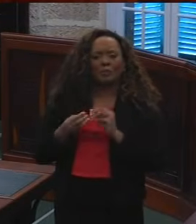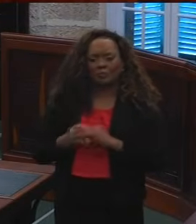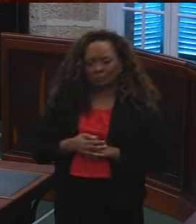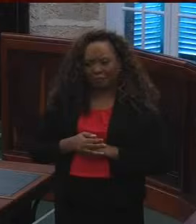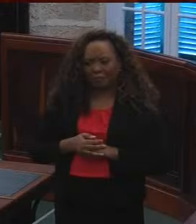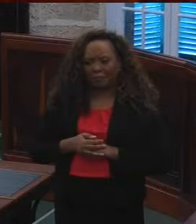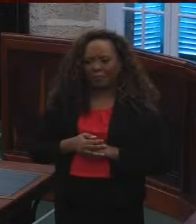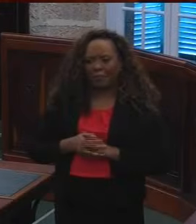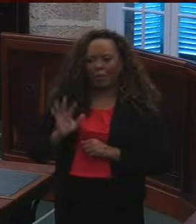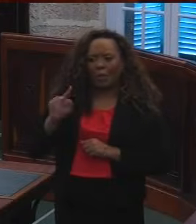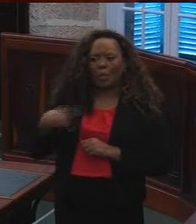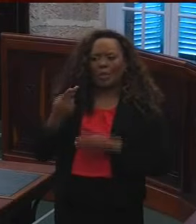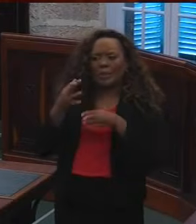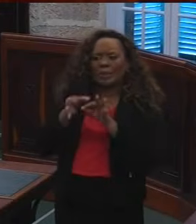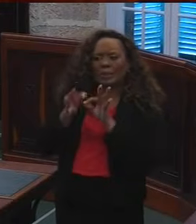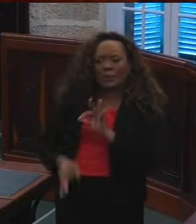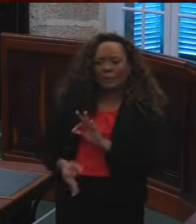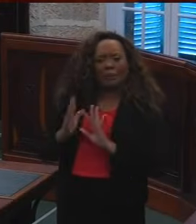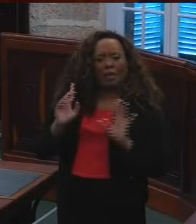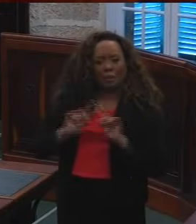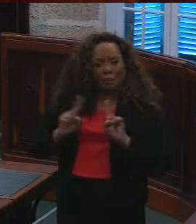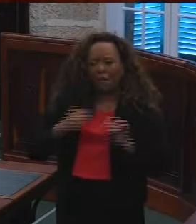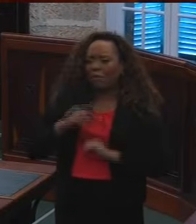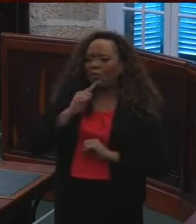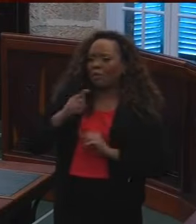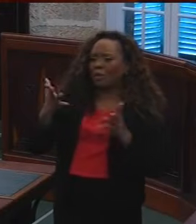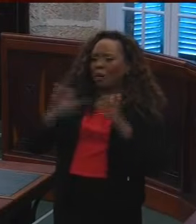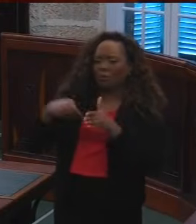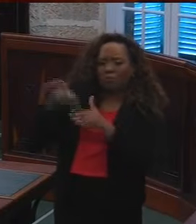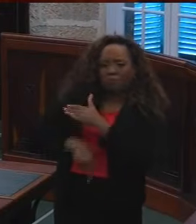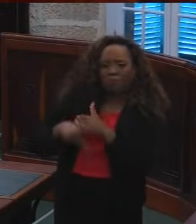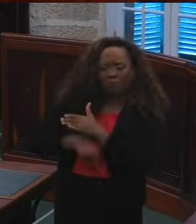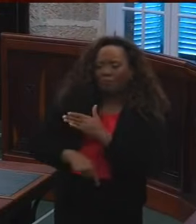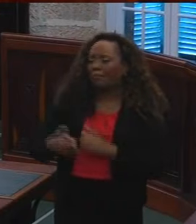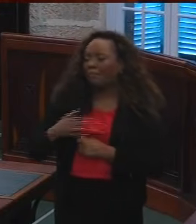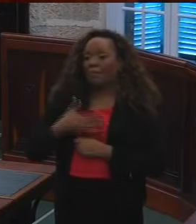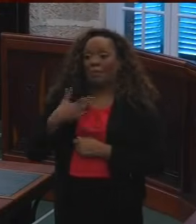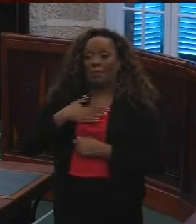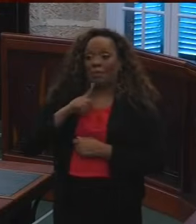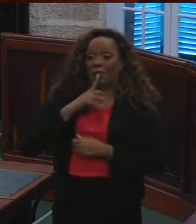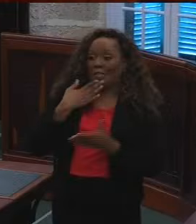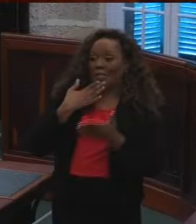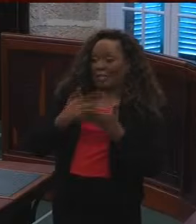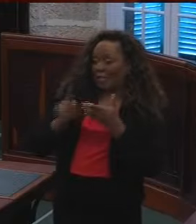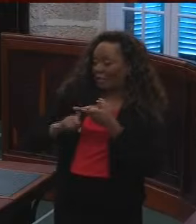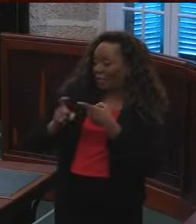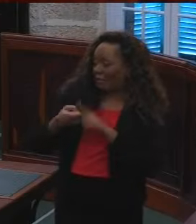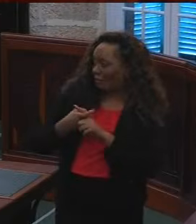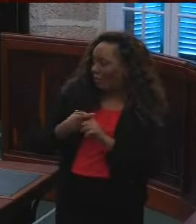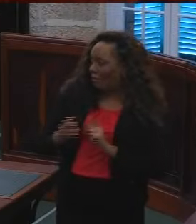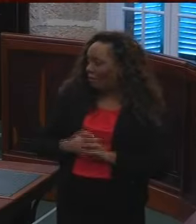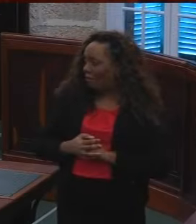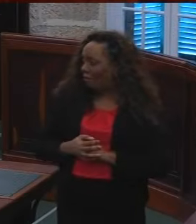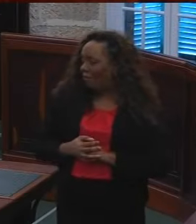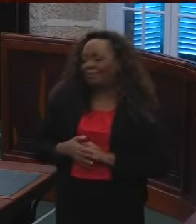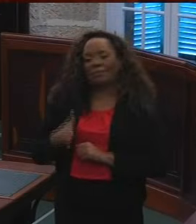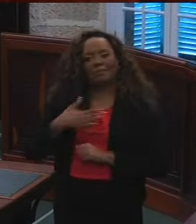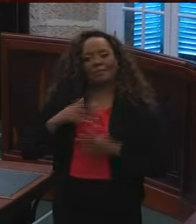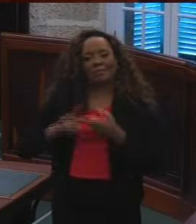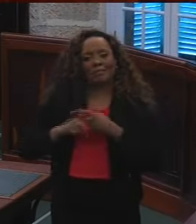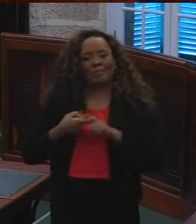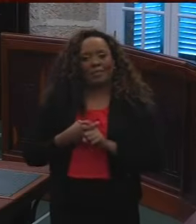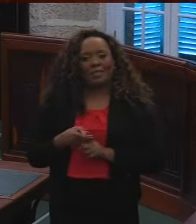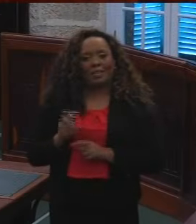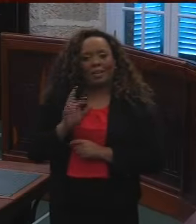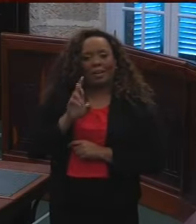bottle. But I want to go now to my good friend, section Ray Plastic by the